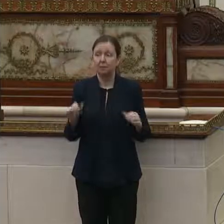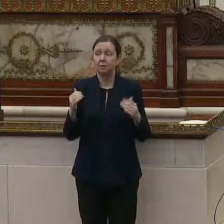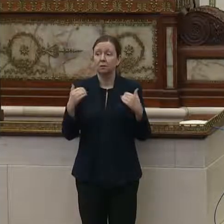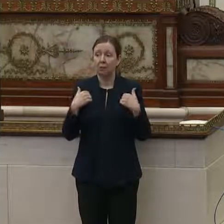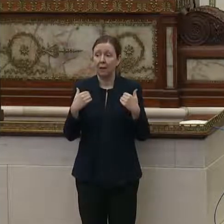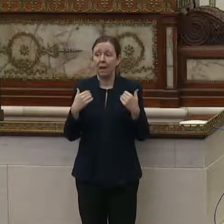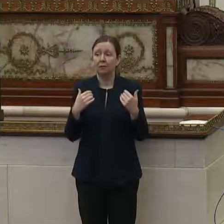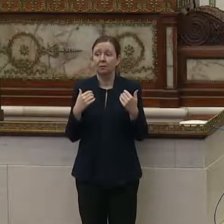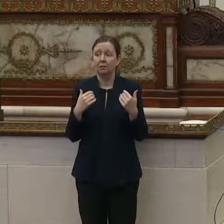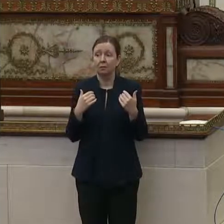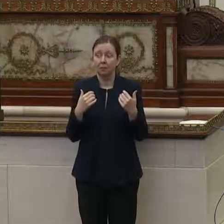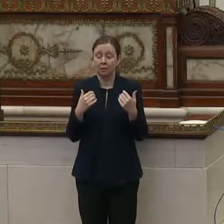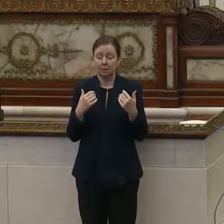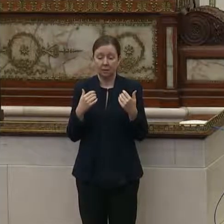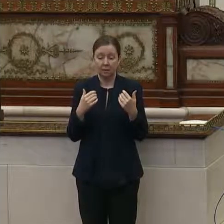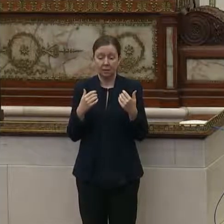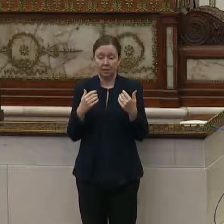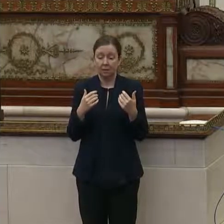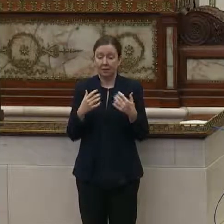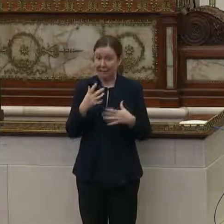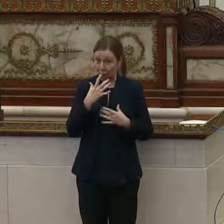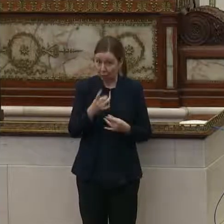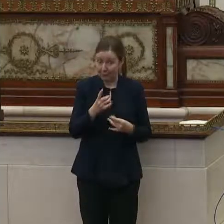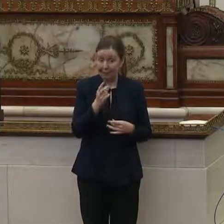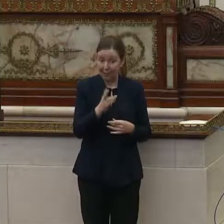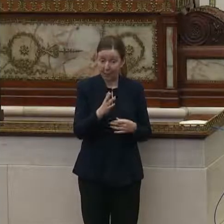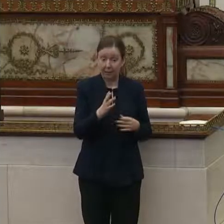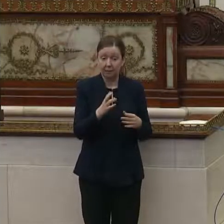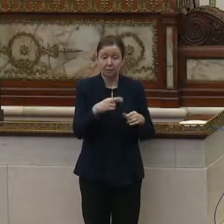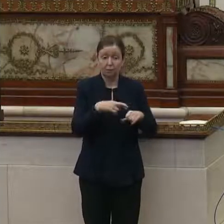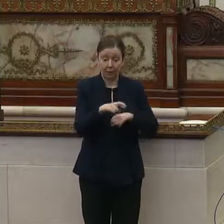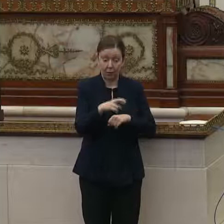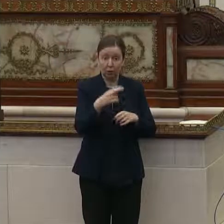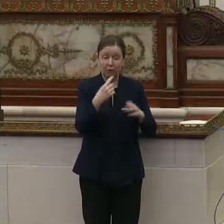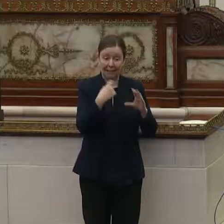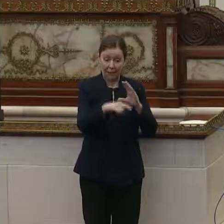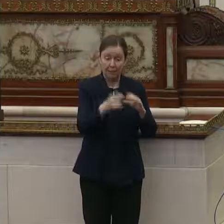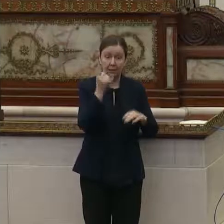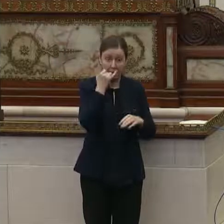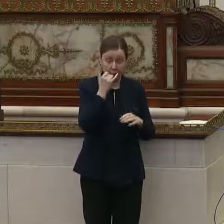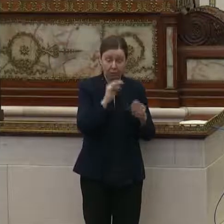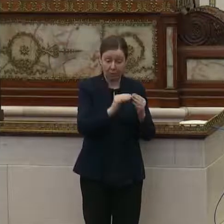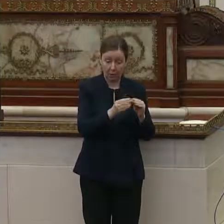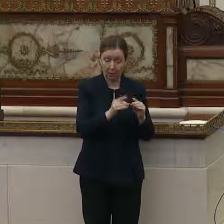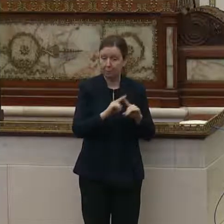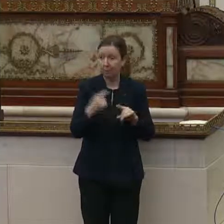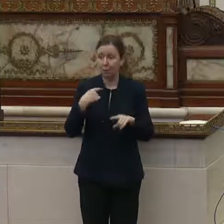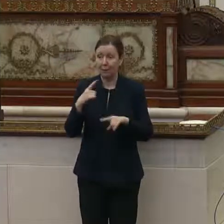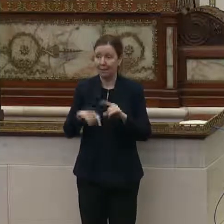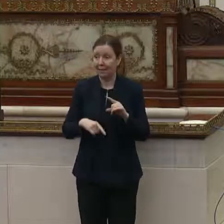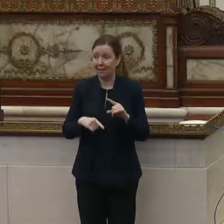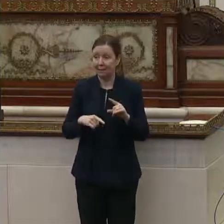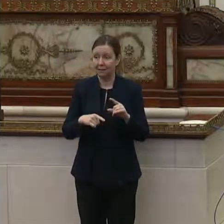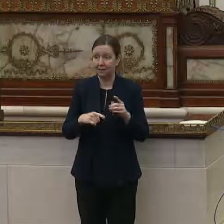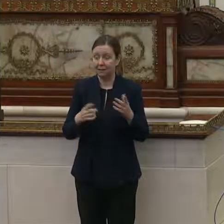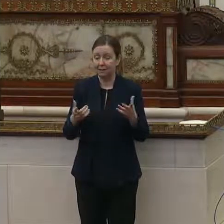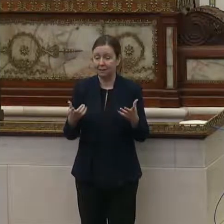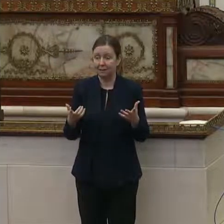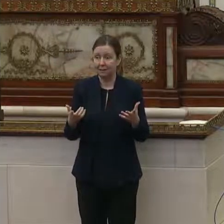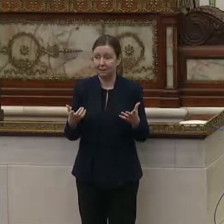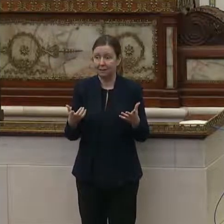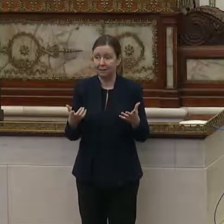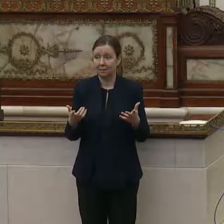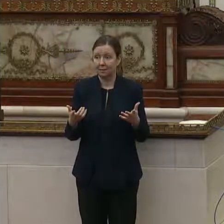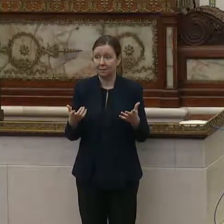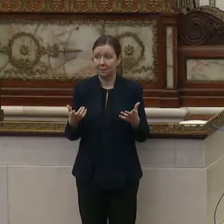interest database, refer people in there by email and telephone, but we're not going to be able to, unfortunately, get past this issue of, we're